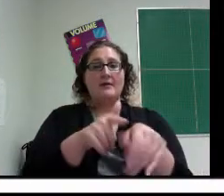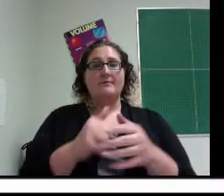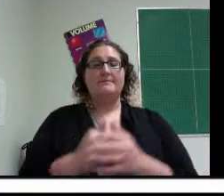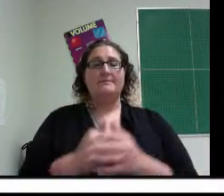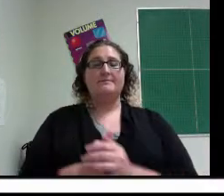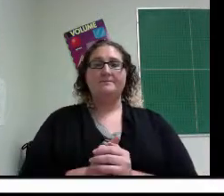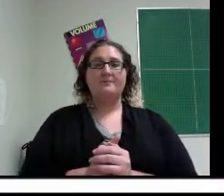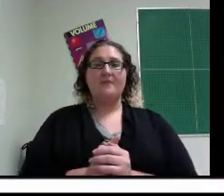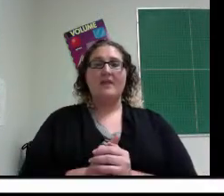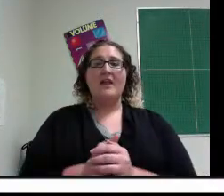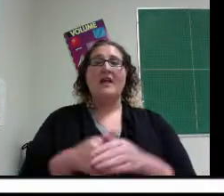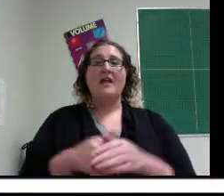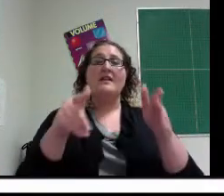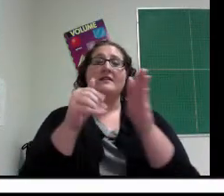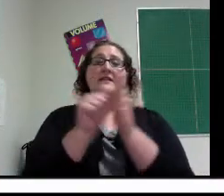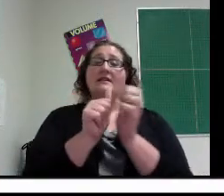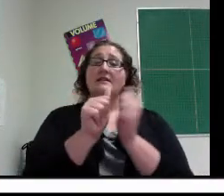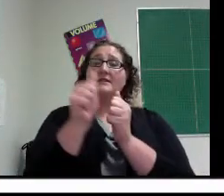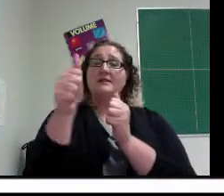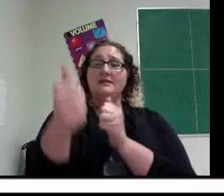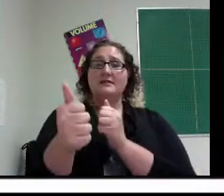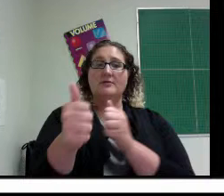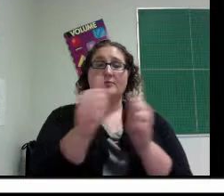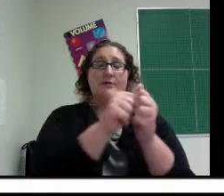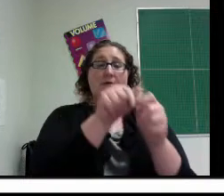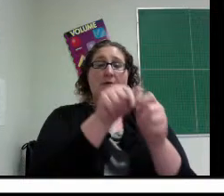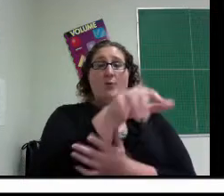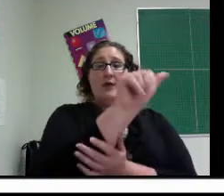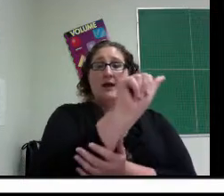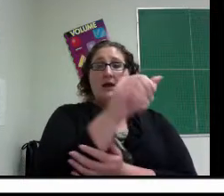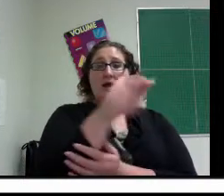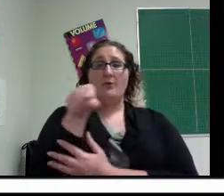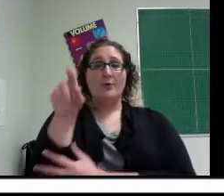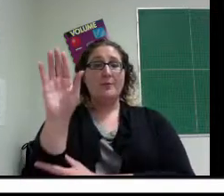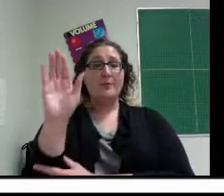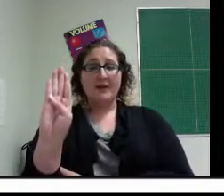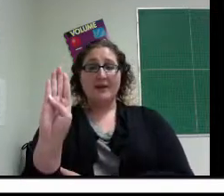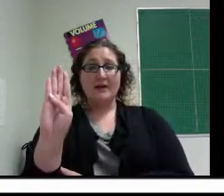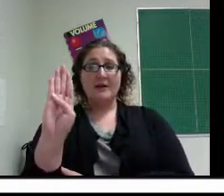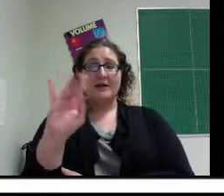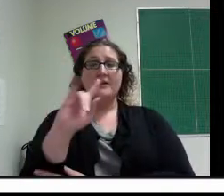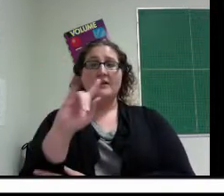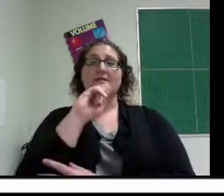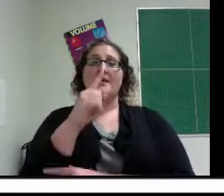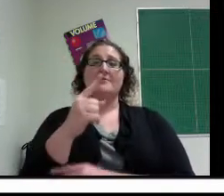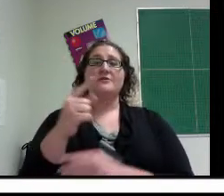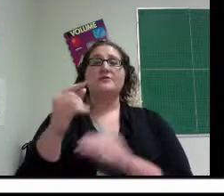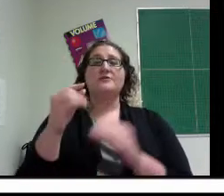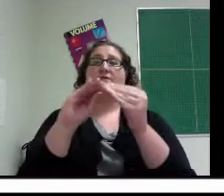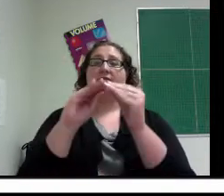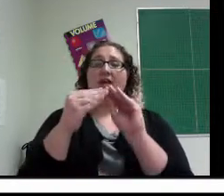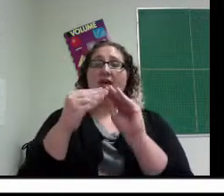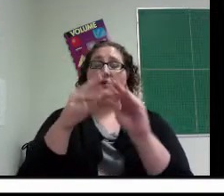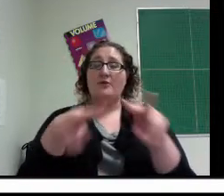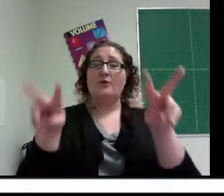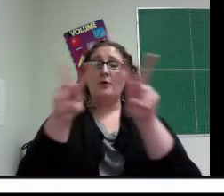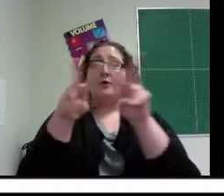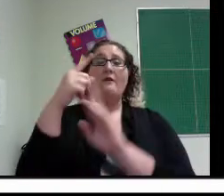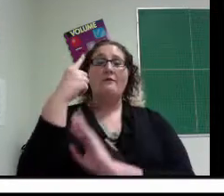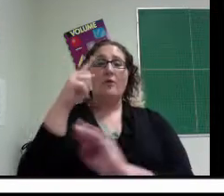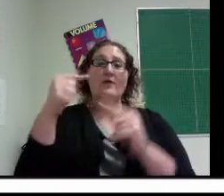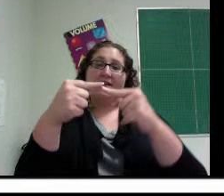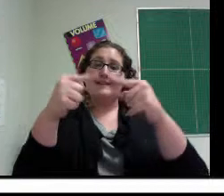The distance between points A and B is an absolute value of the difference of their